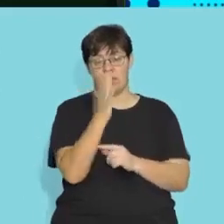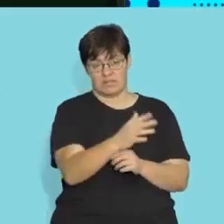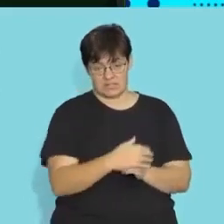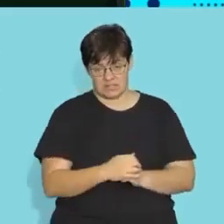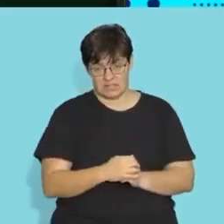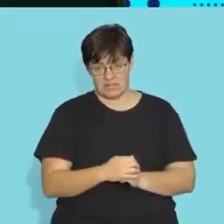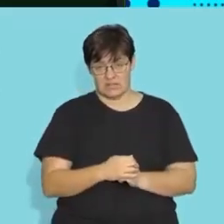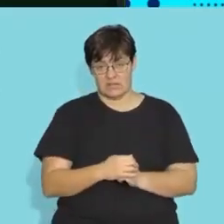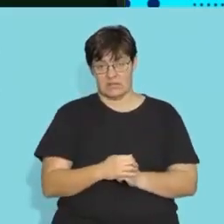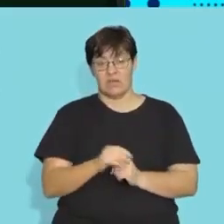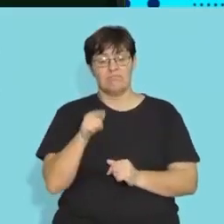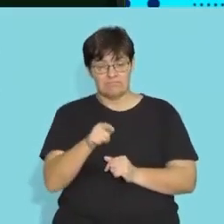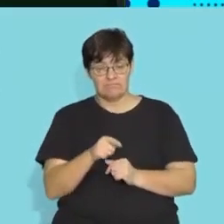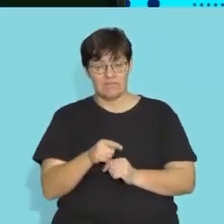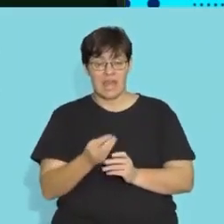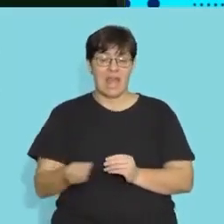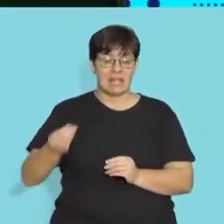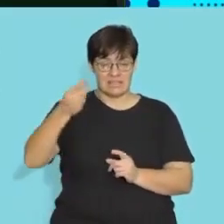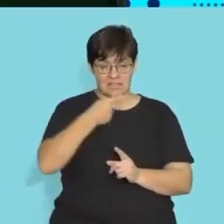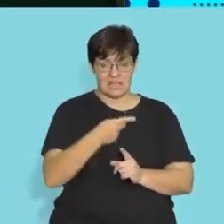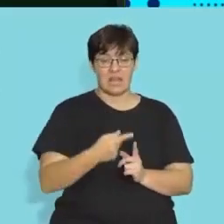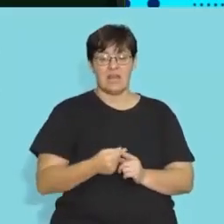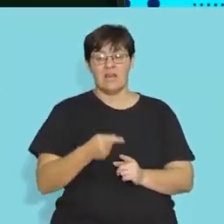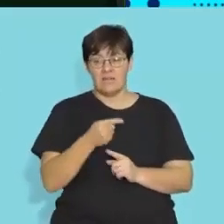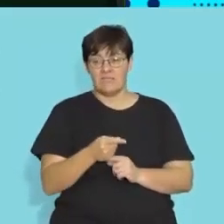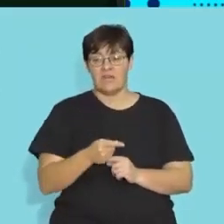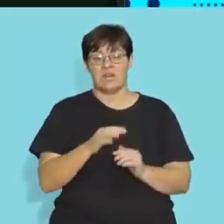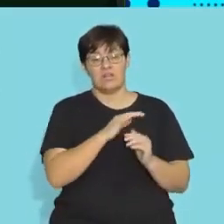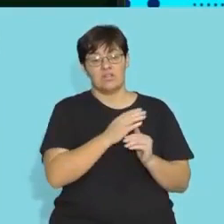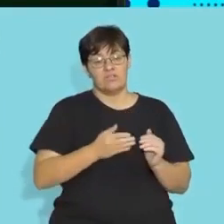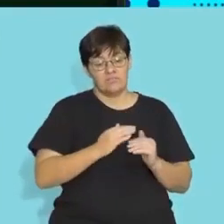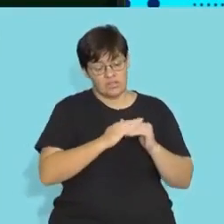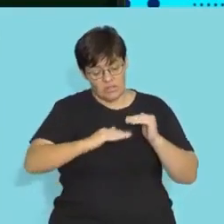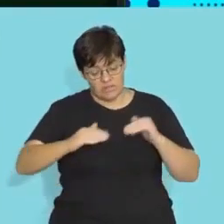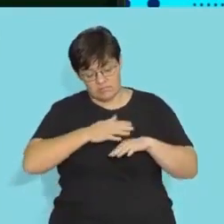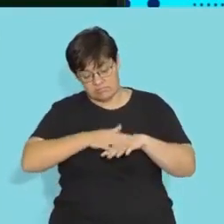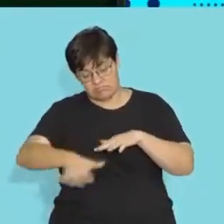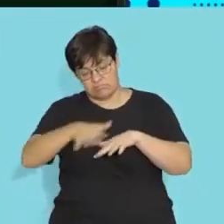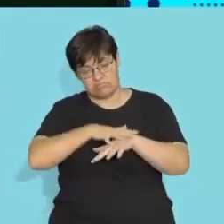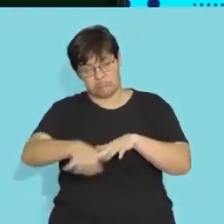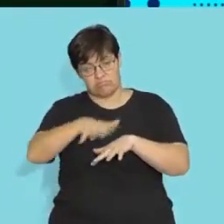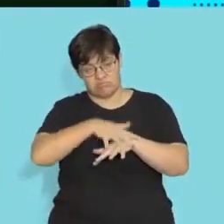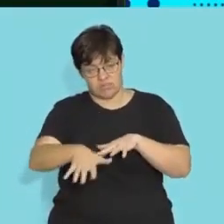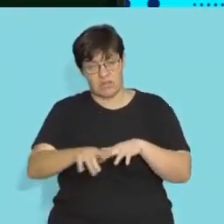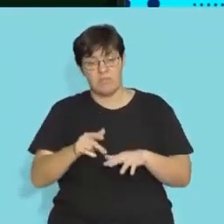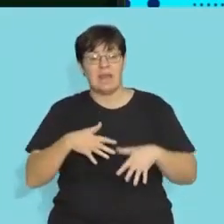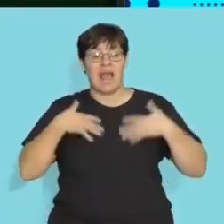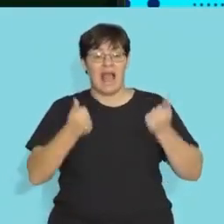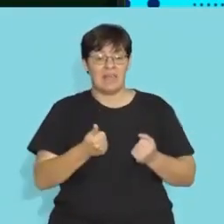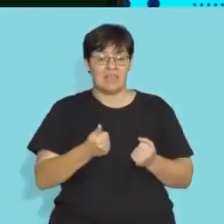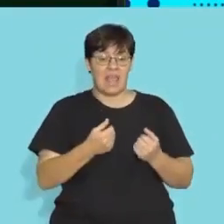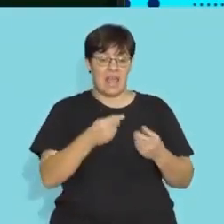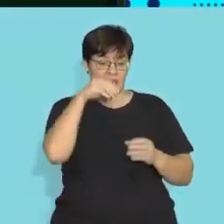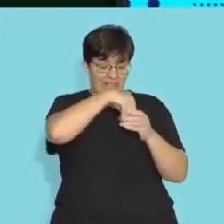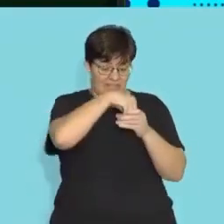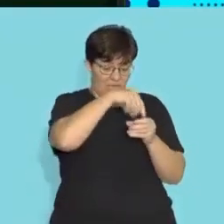irrigation helps to grow plants, but with the excess of irrigation comes surface runoff. And this means that the surface runoff